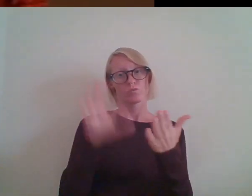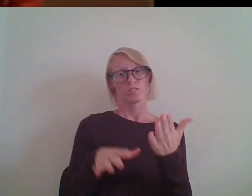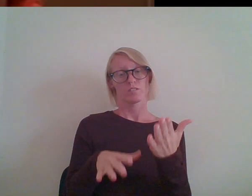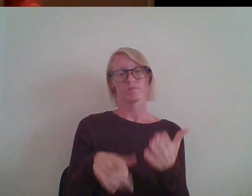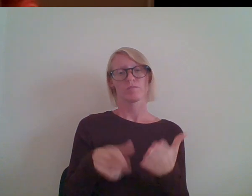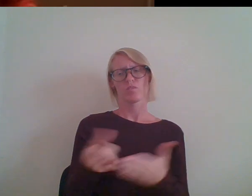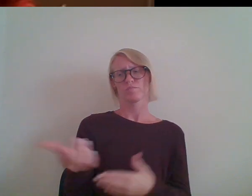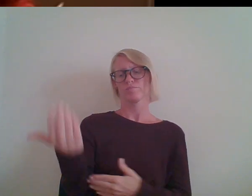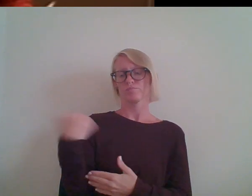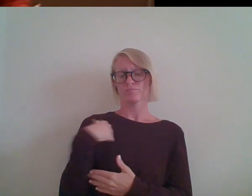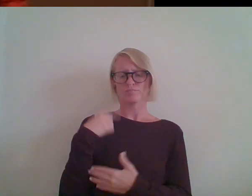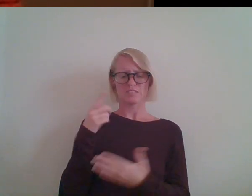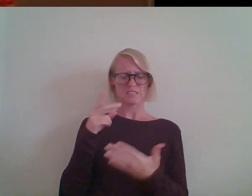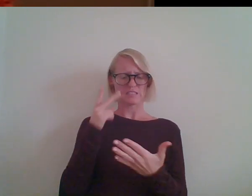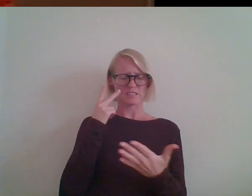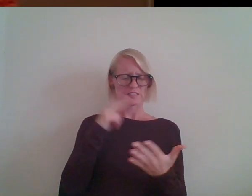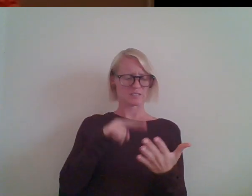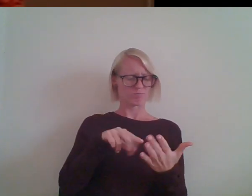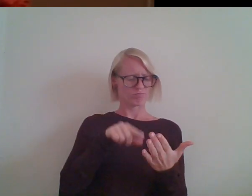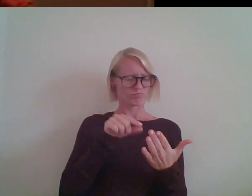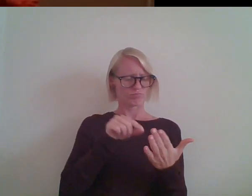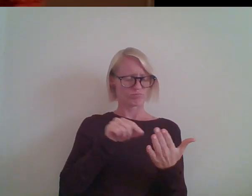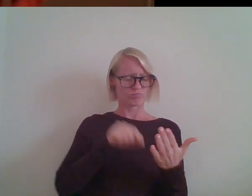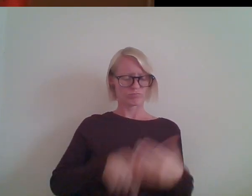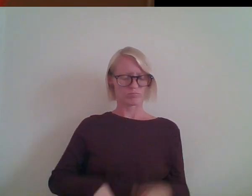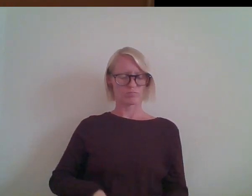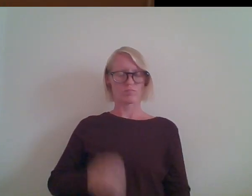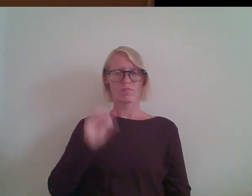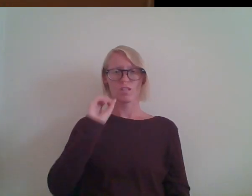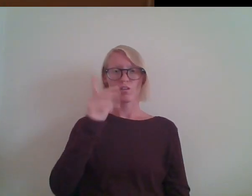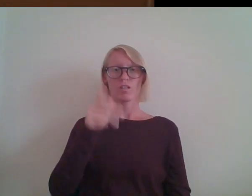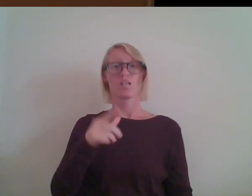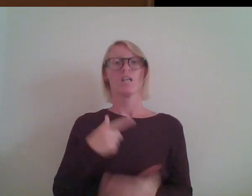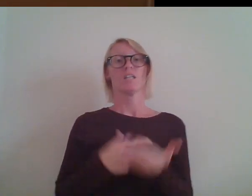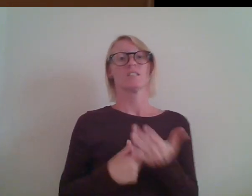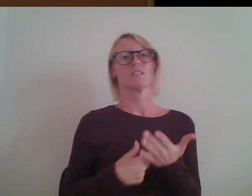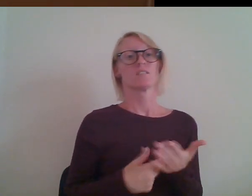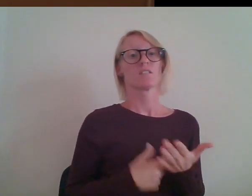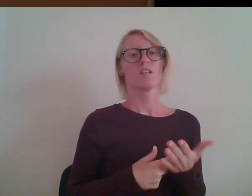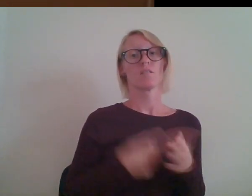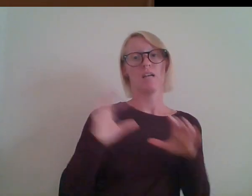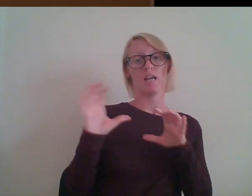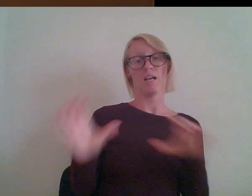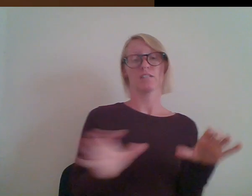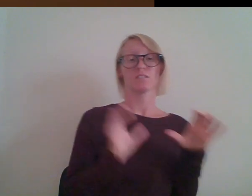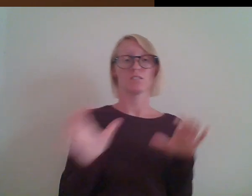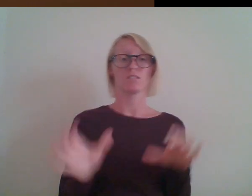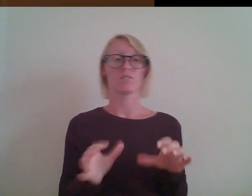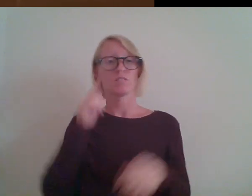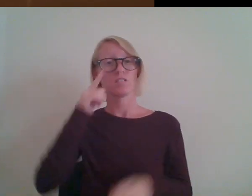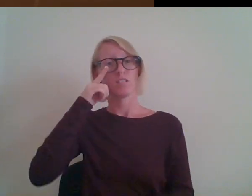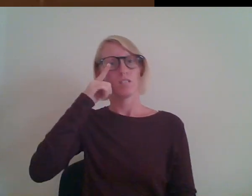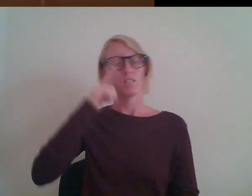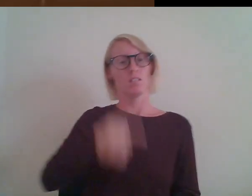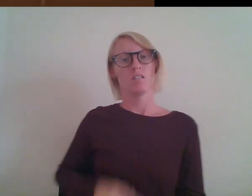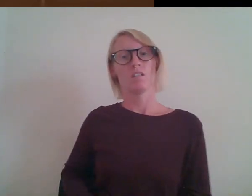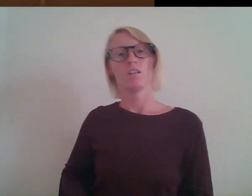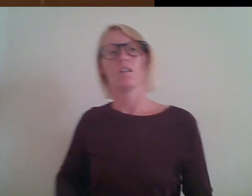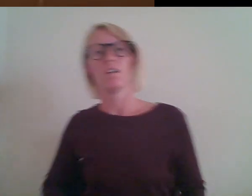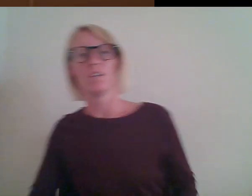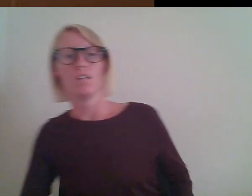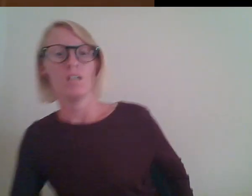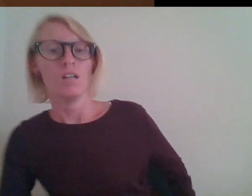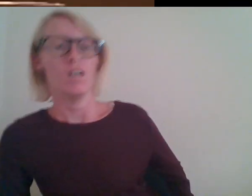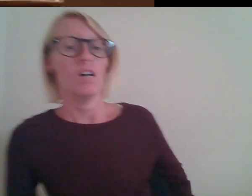my presentation. Okay, I was talking about being active. Activity can also take the form